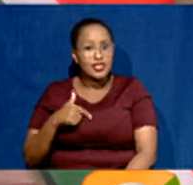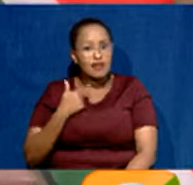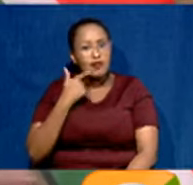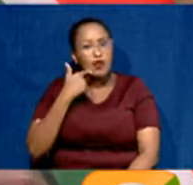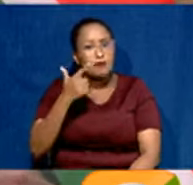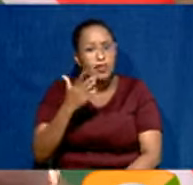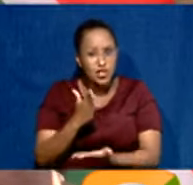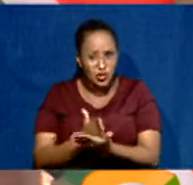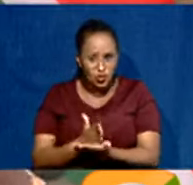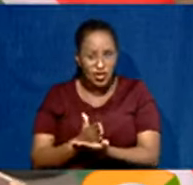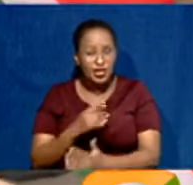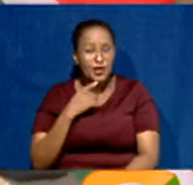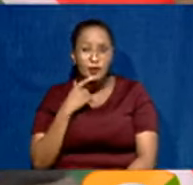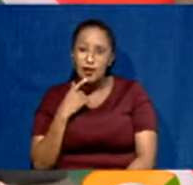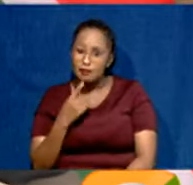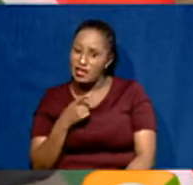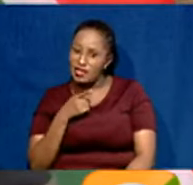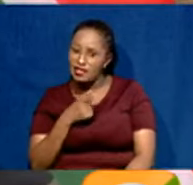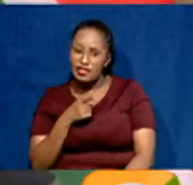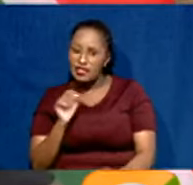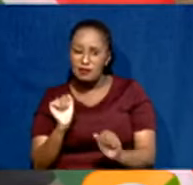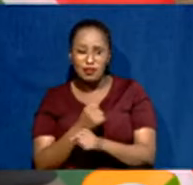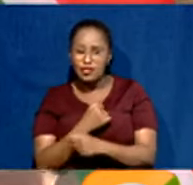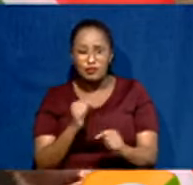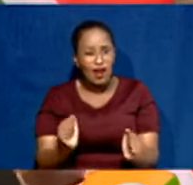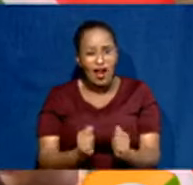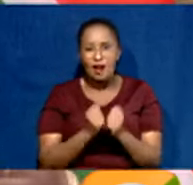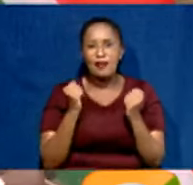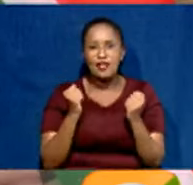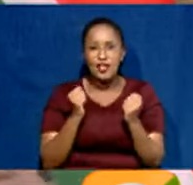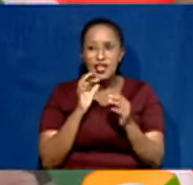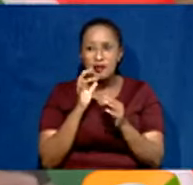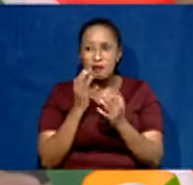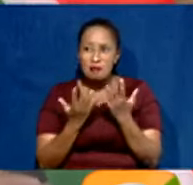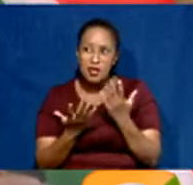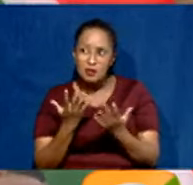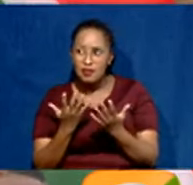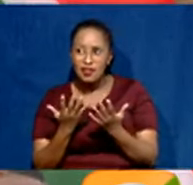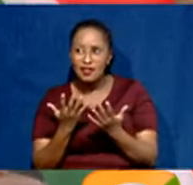honest and say, this is not possible.